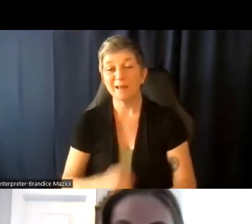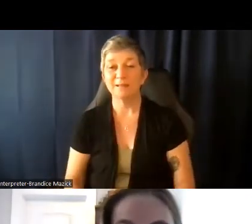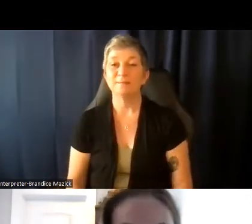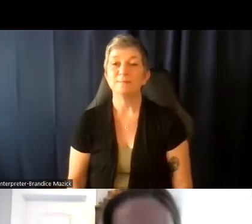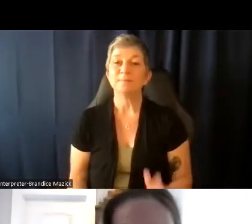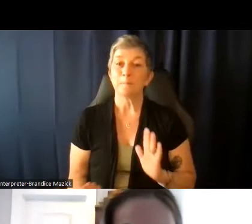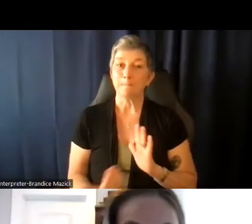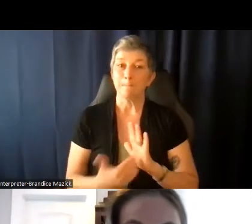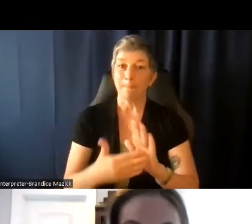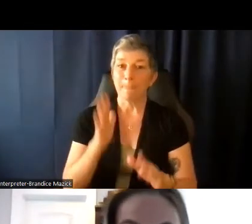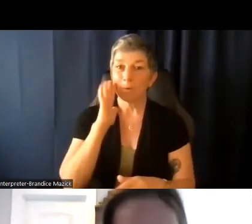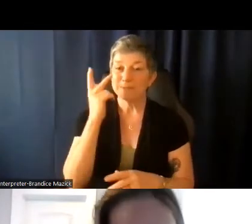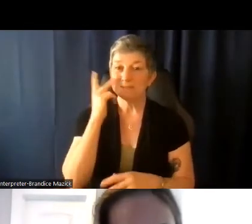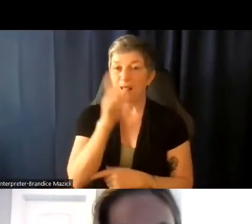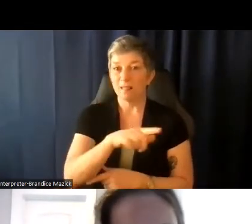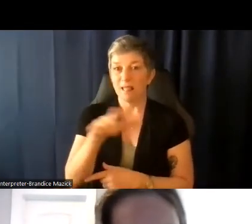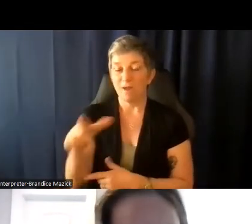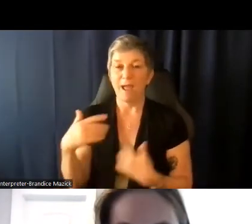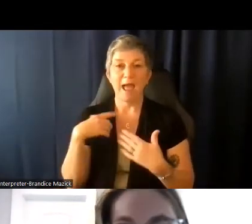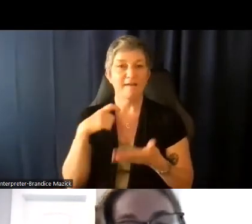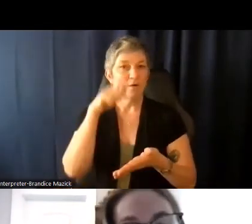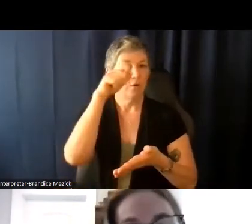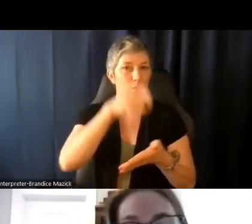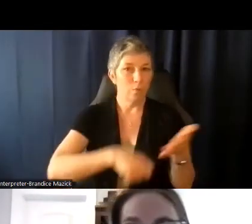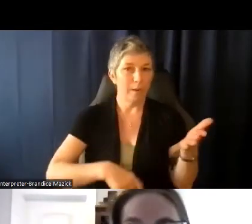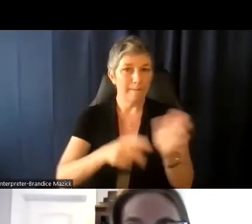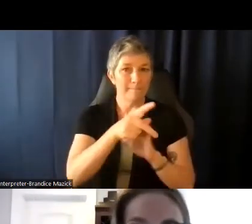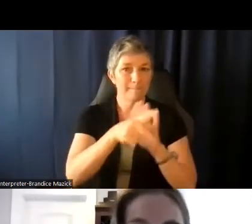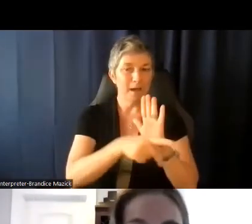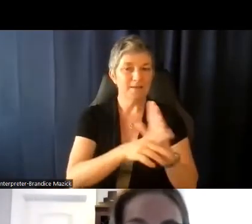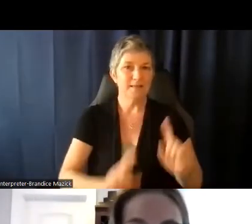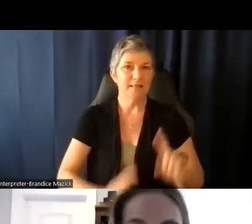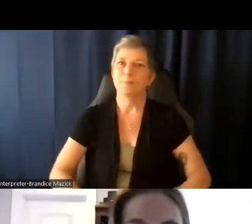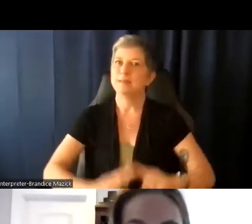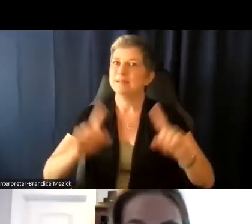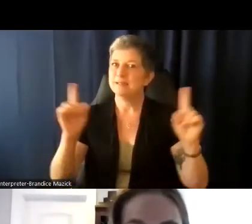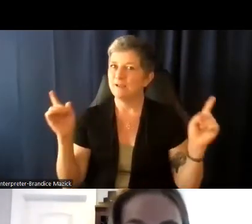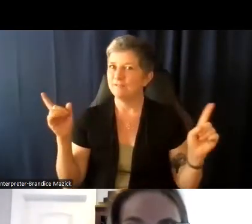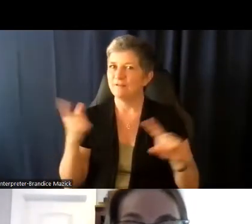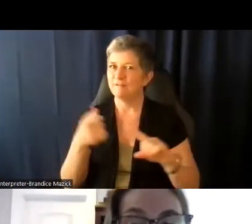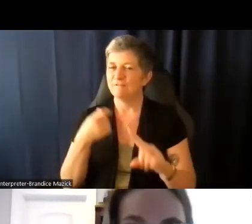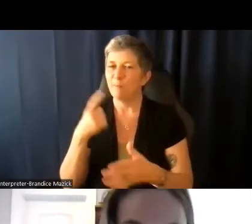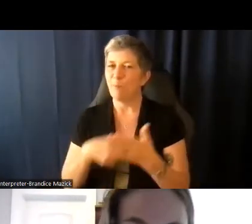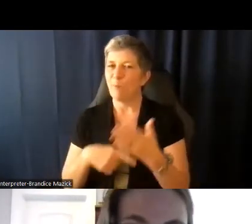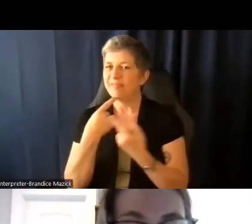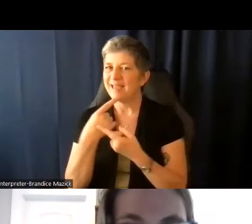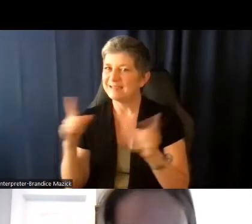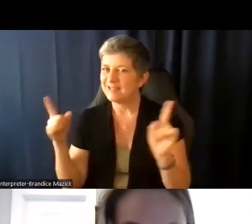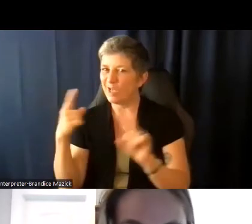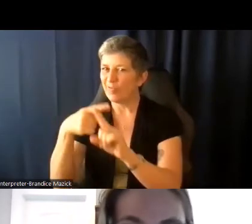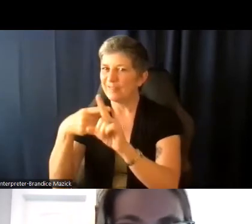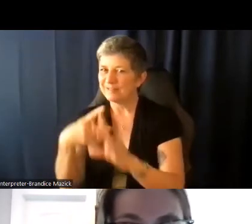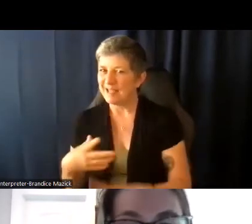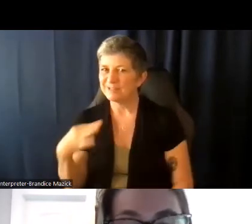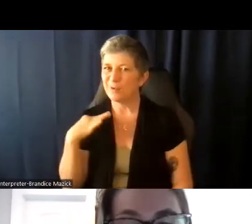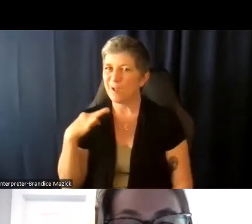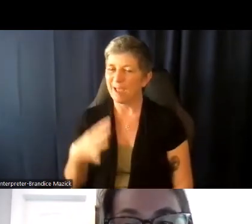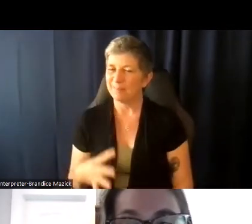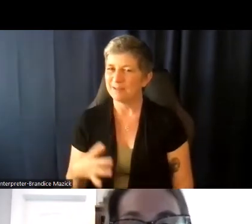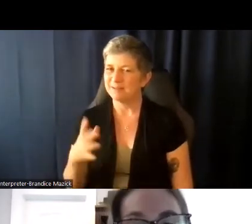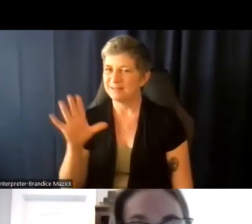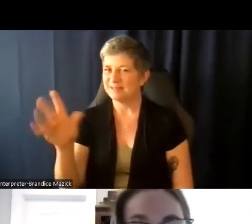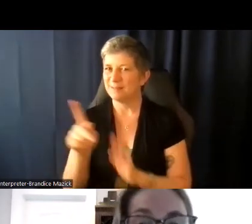times you'll have a landlord who will have a written policy that will be different from what they tell tenants or applicants the policy